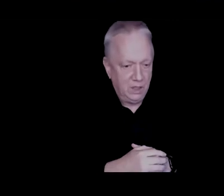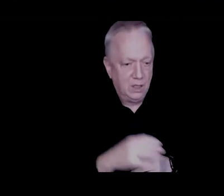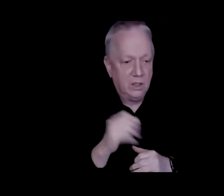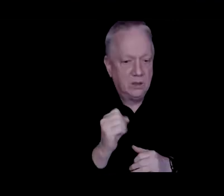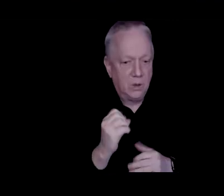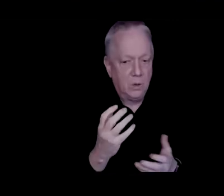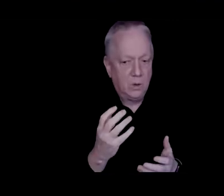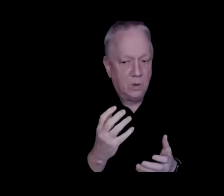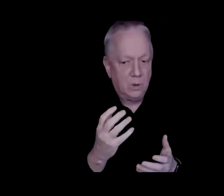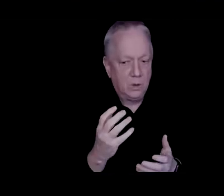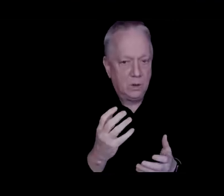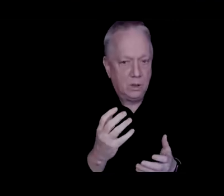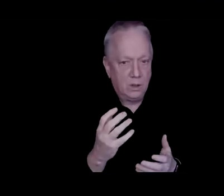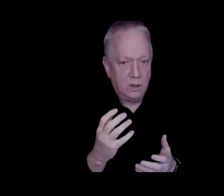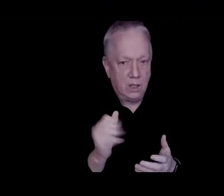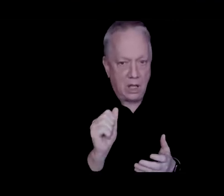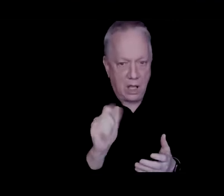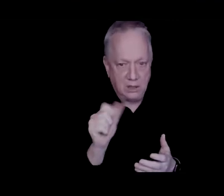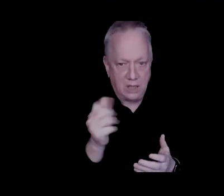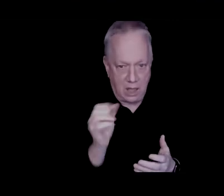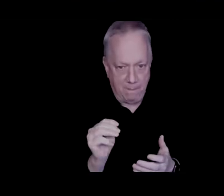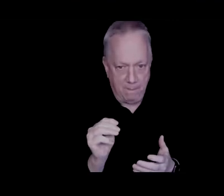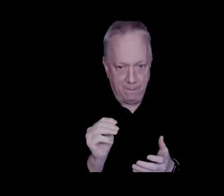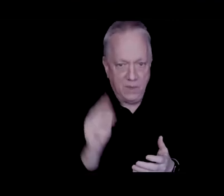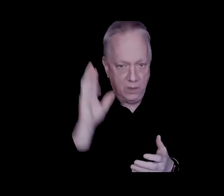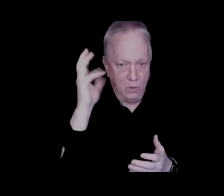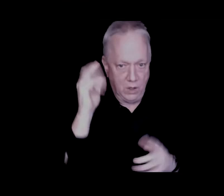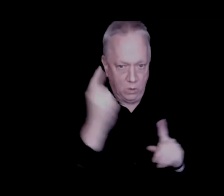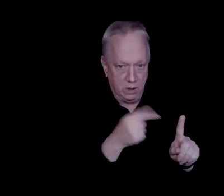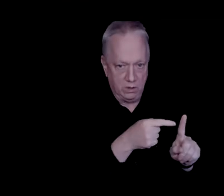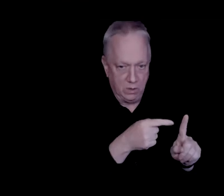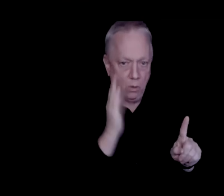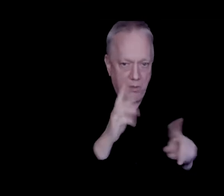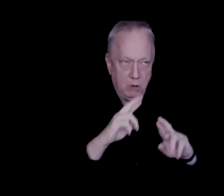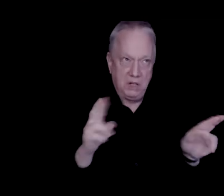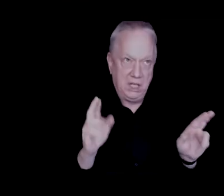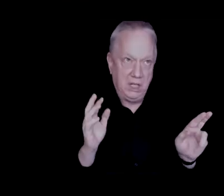So the Al Salam is about the radio, is will be ready